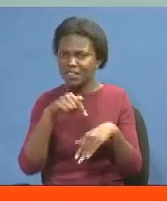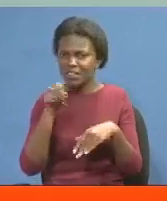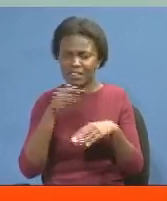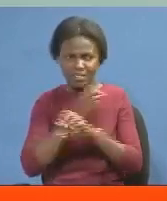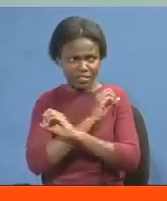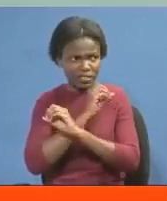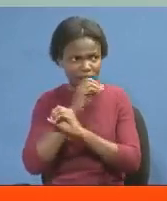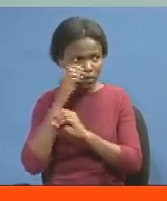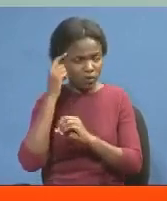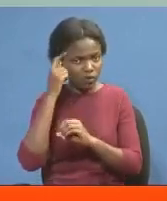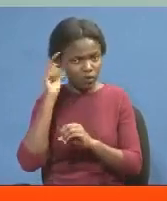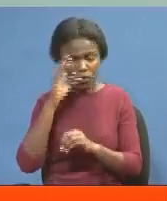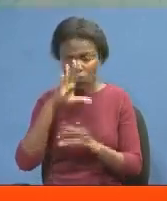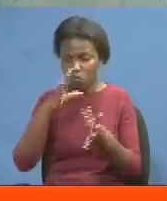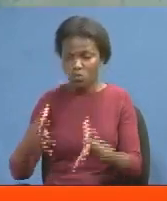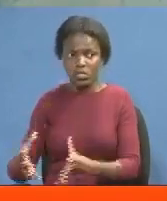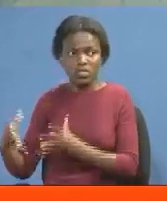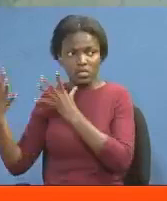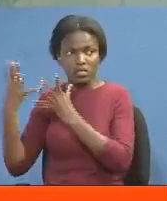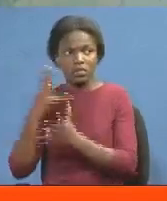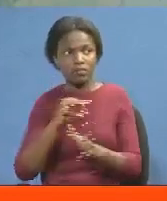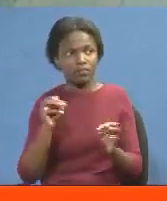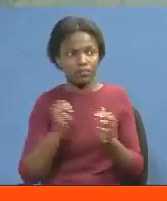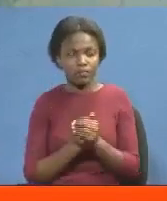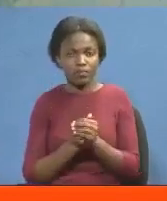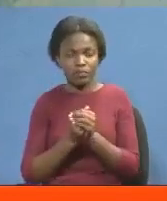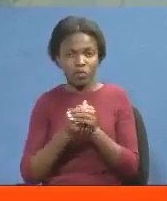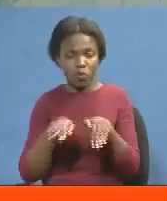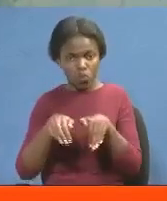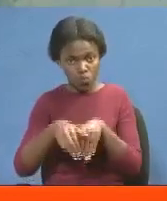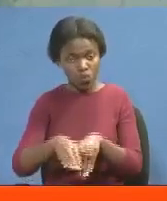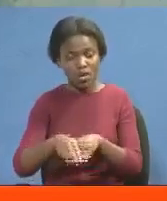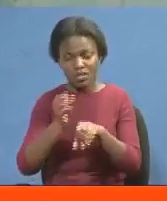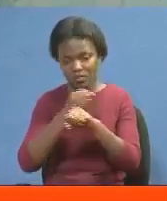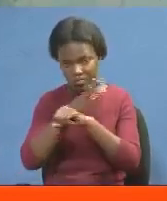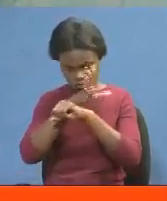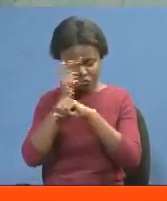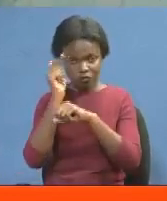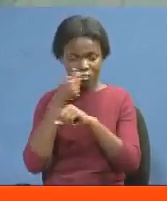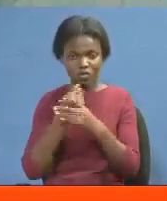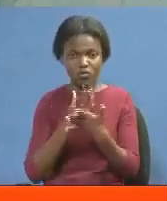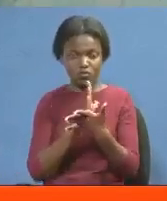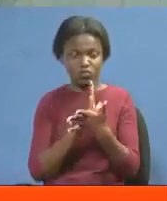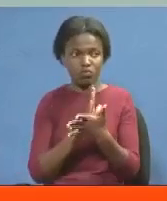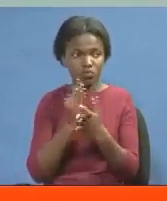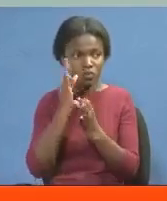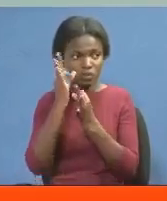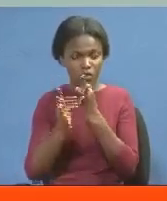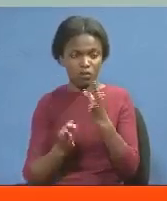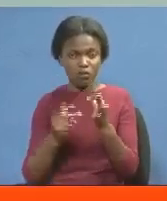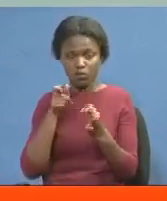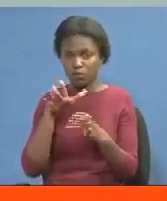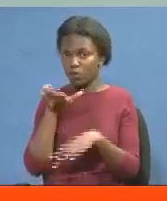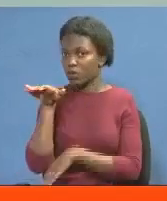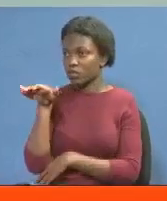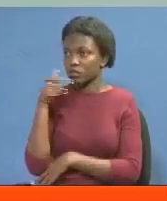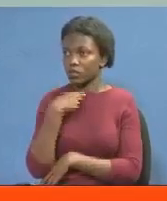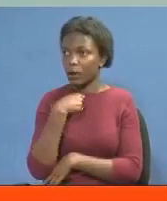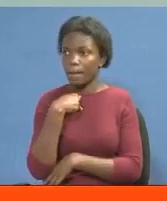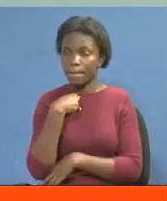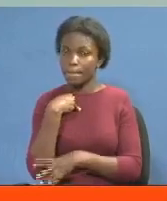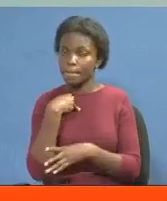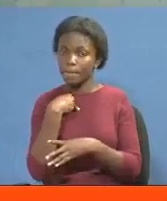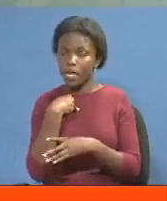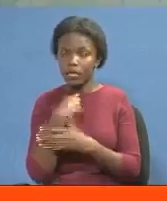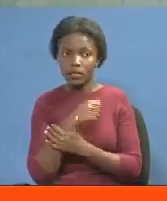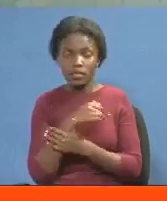time? We are a community. Mm-hmm. First of all, we should wait for this pandemic to go away. Yeah. Truly, if we were to do anything when, at all, it is after